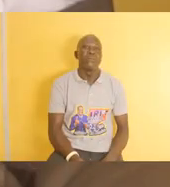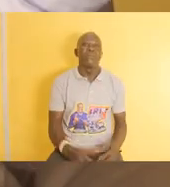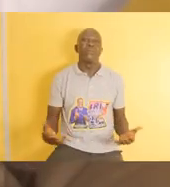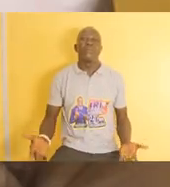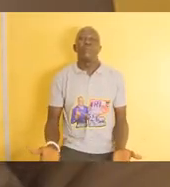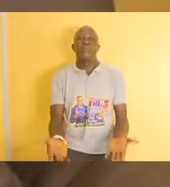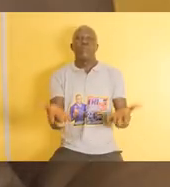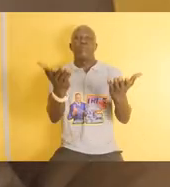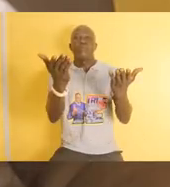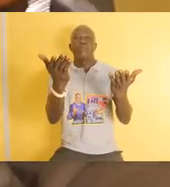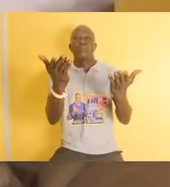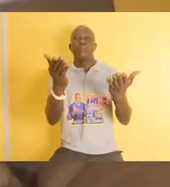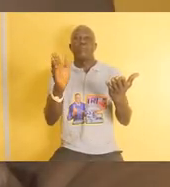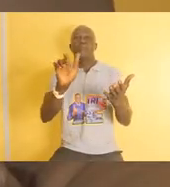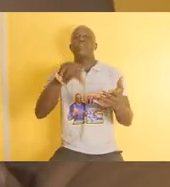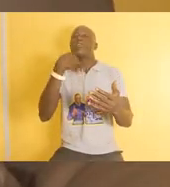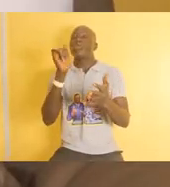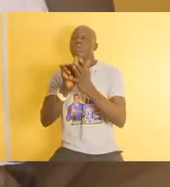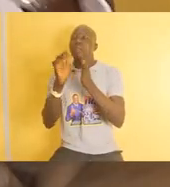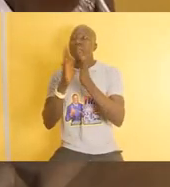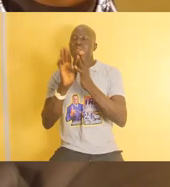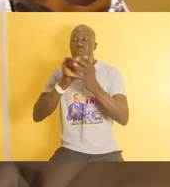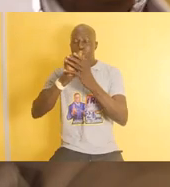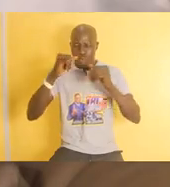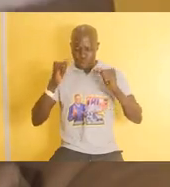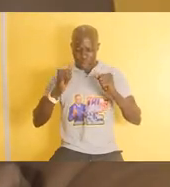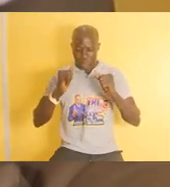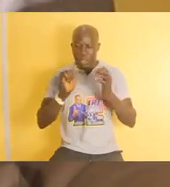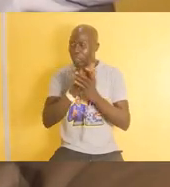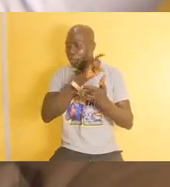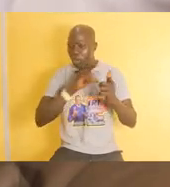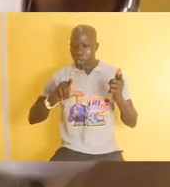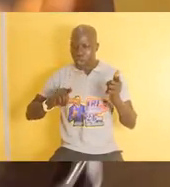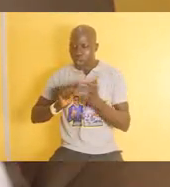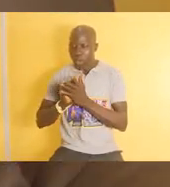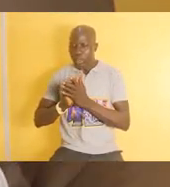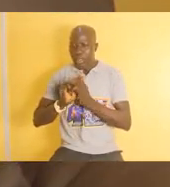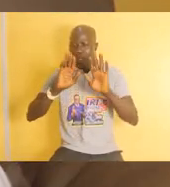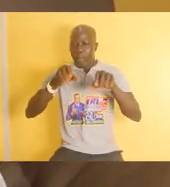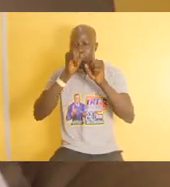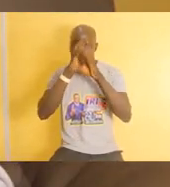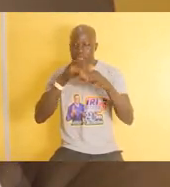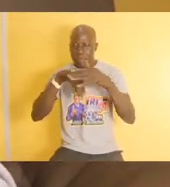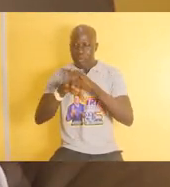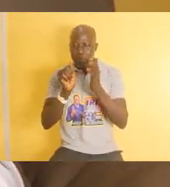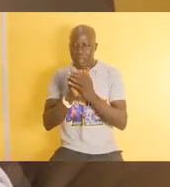Ẹgbẹ́ àwọn sókè wà gbàdúrà pẹ̀lú ìtara Olúwa fi ìbùkún sí irúgbìn